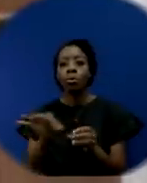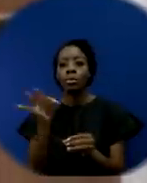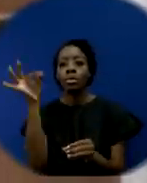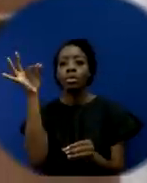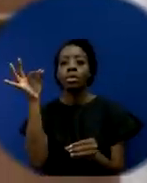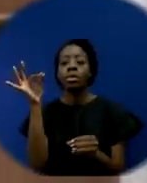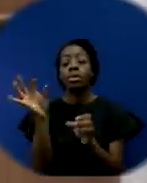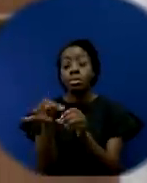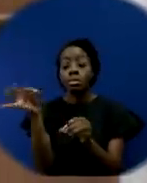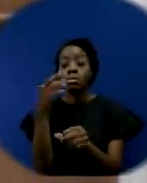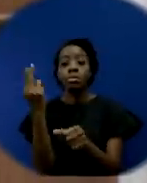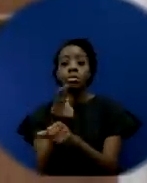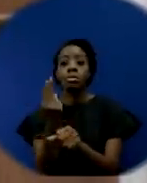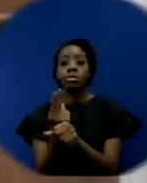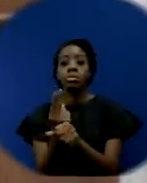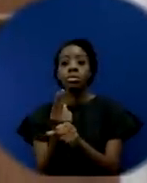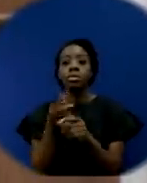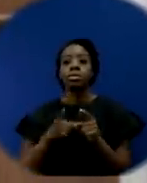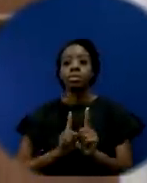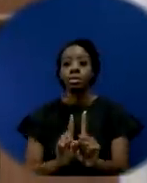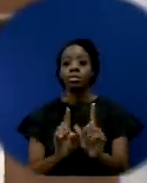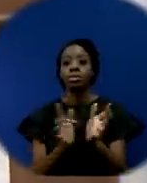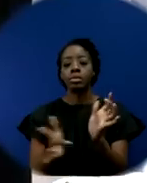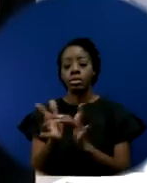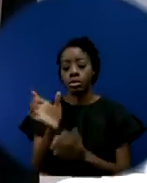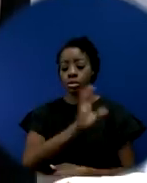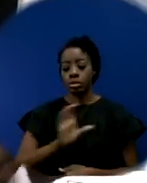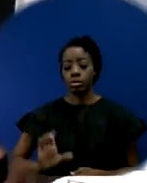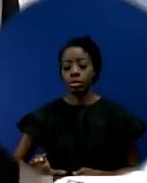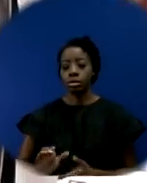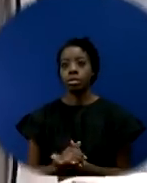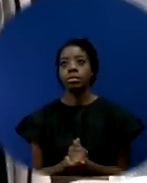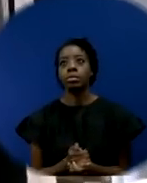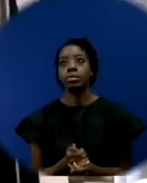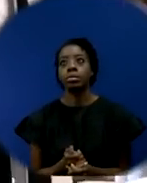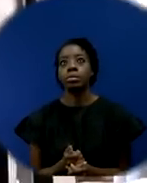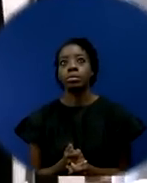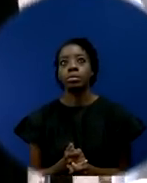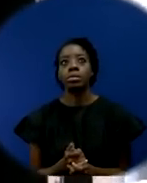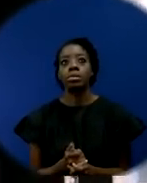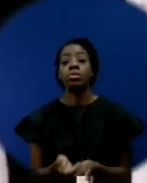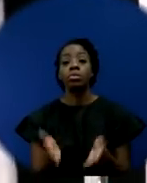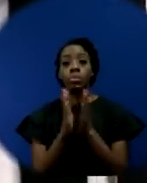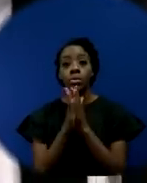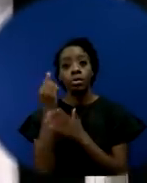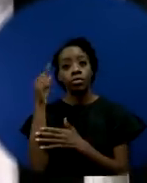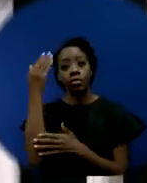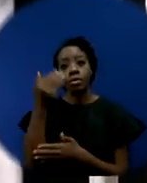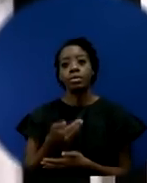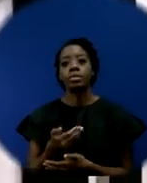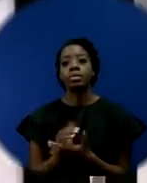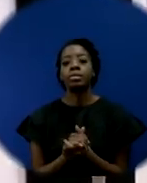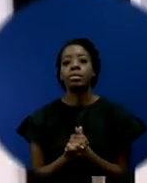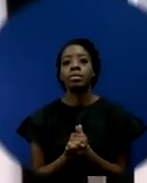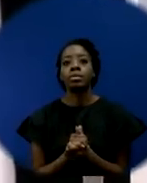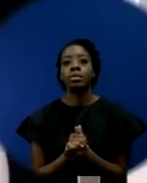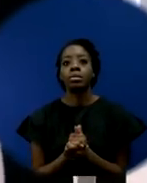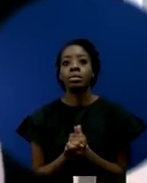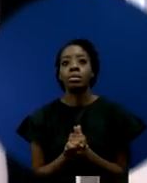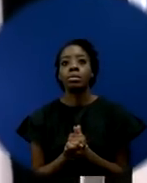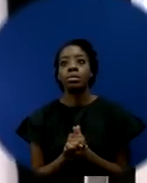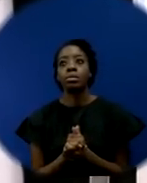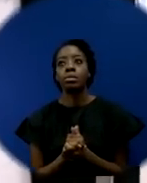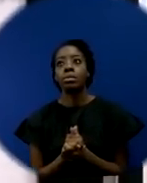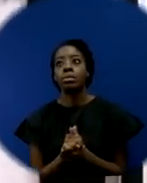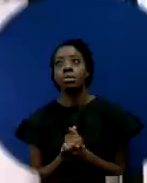use for the disciples of Jesus Christ. The chairman of deacons shall now word that prayer for us, and as he does, let's, as the